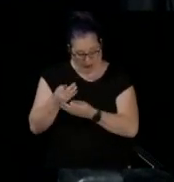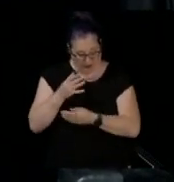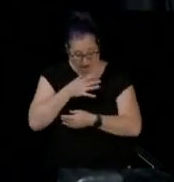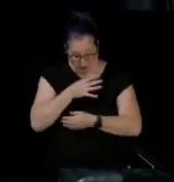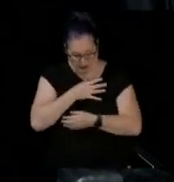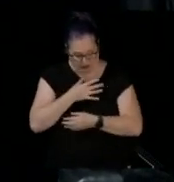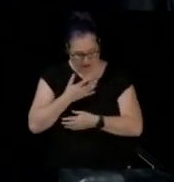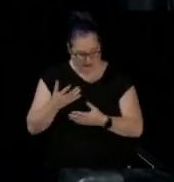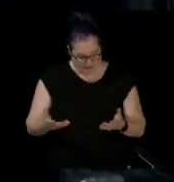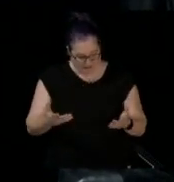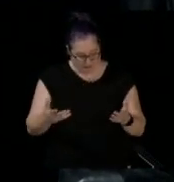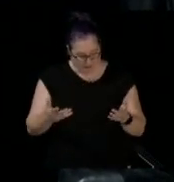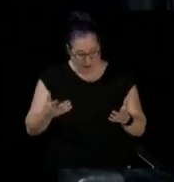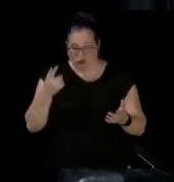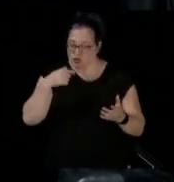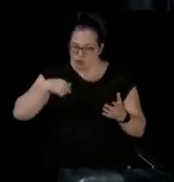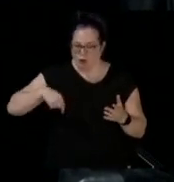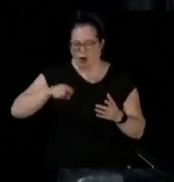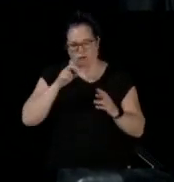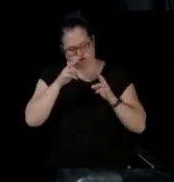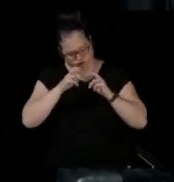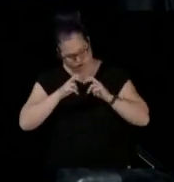up illuminative explanations